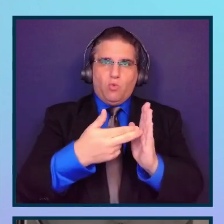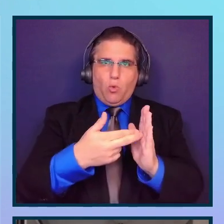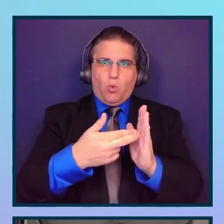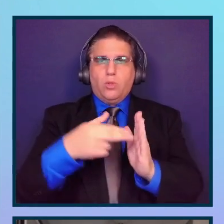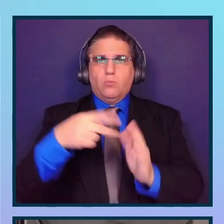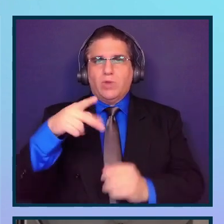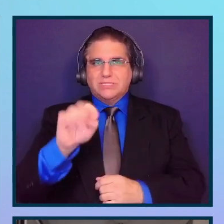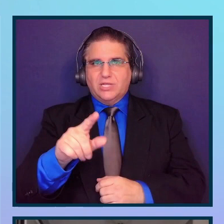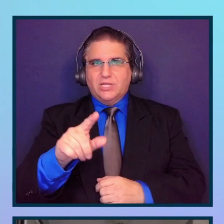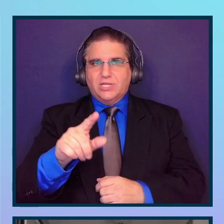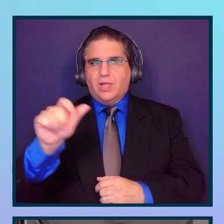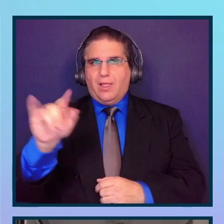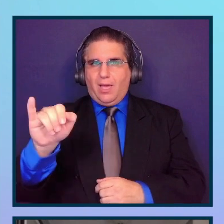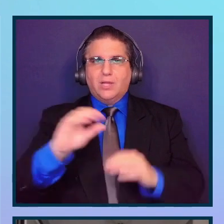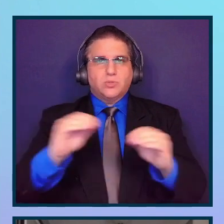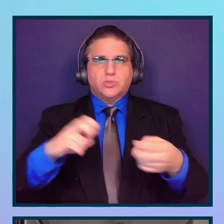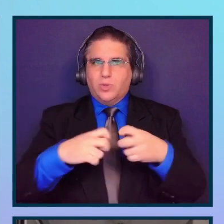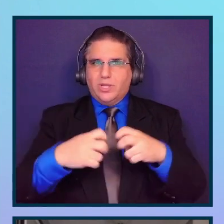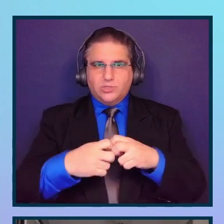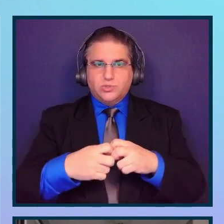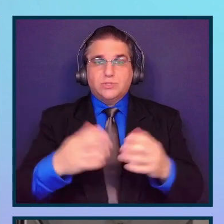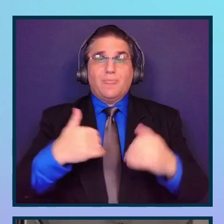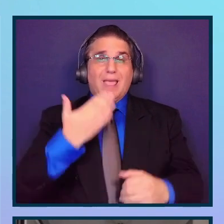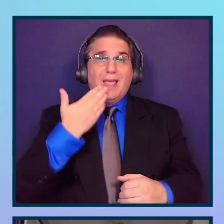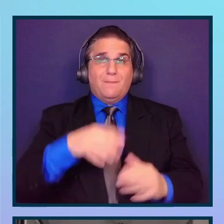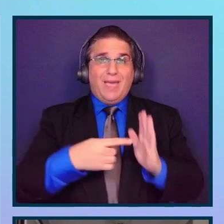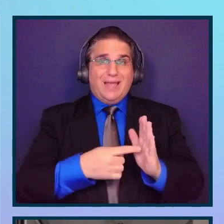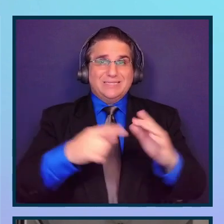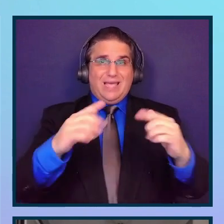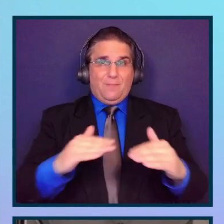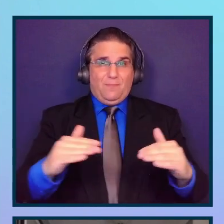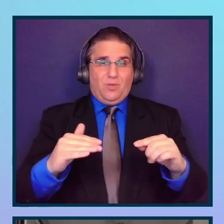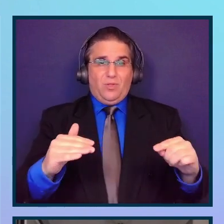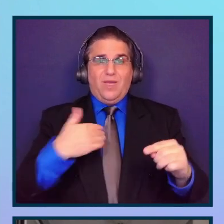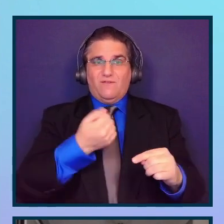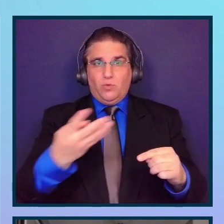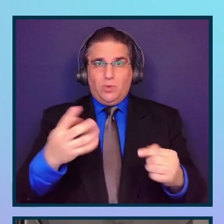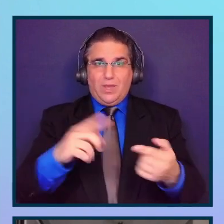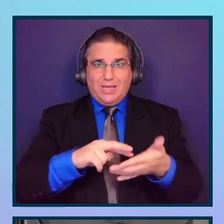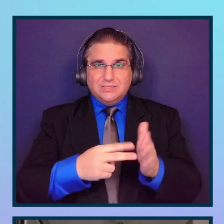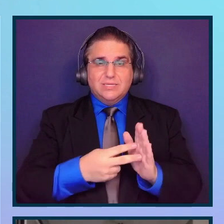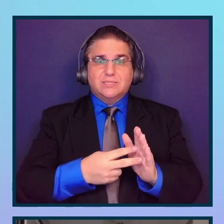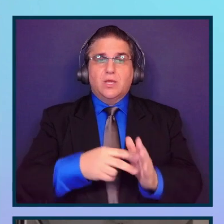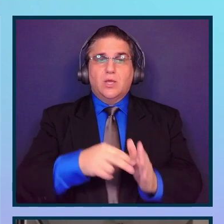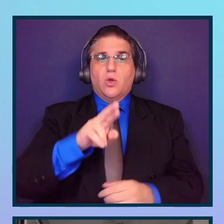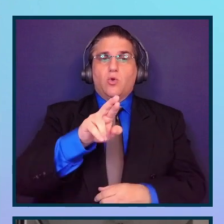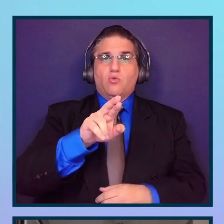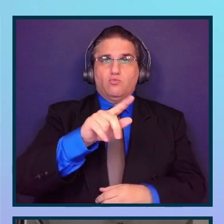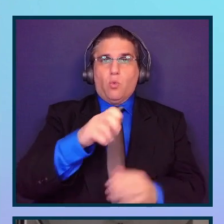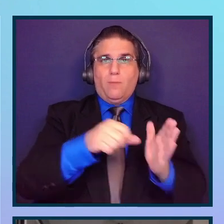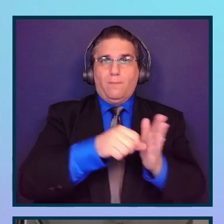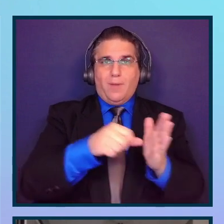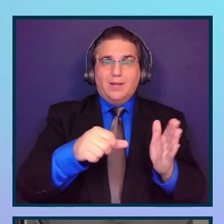no issues. In our bad example, we'll have a few cases. For example, putting role presentation on a